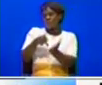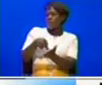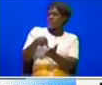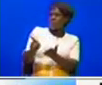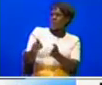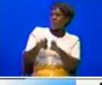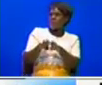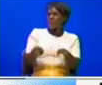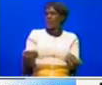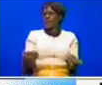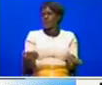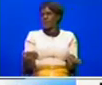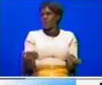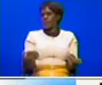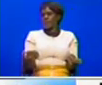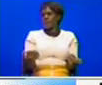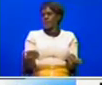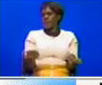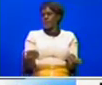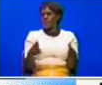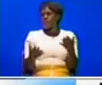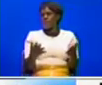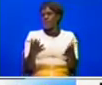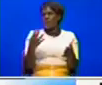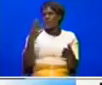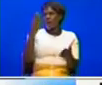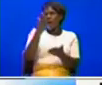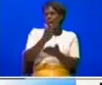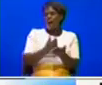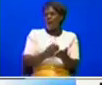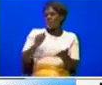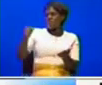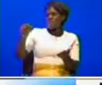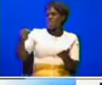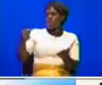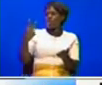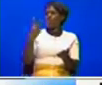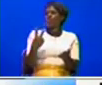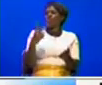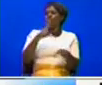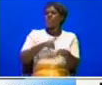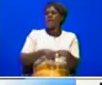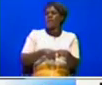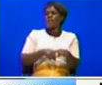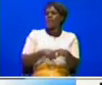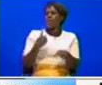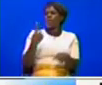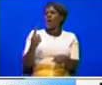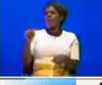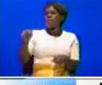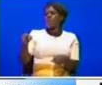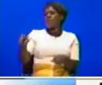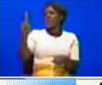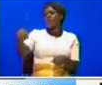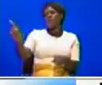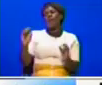rates, maybe an annual fee of half a million, you're supposed to double the fee you pay a million. That was not